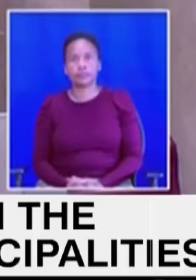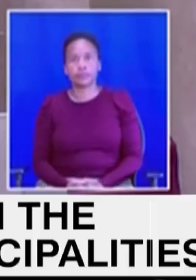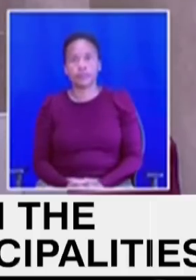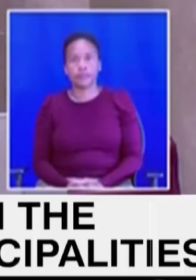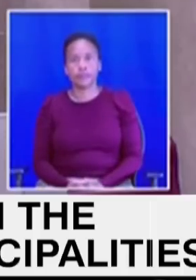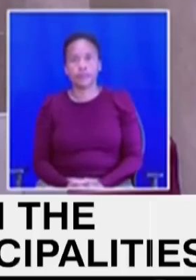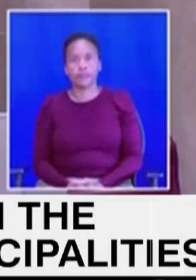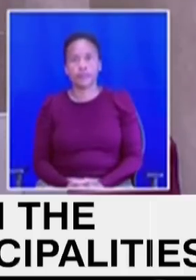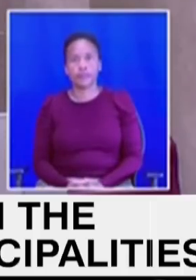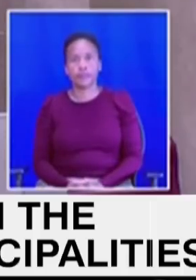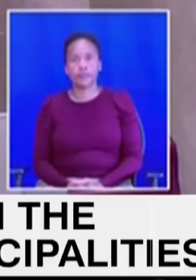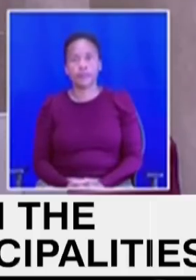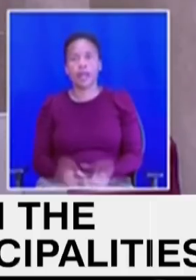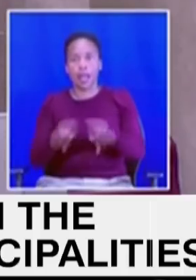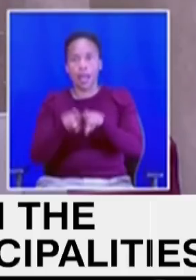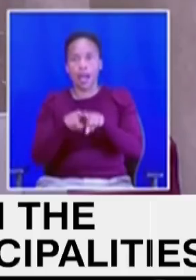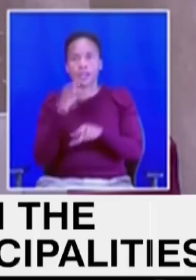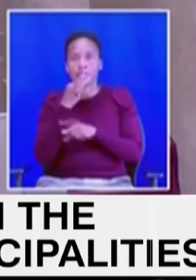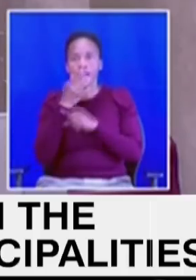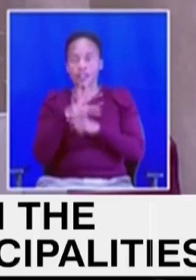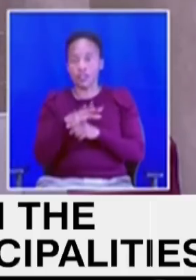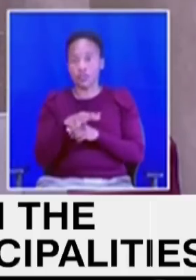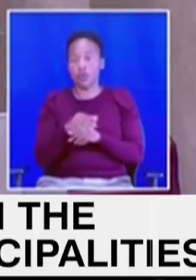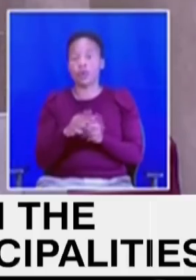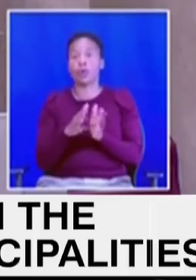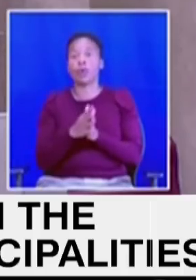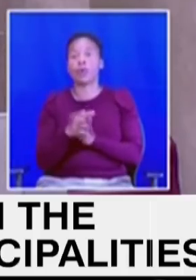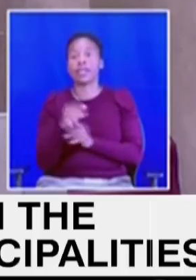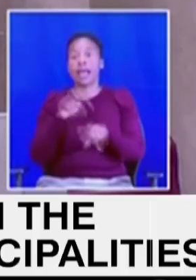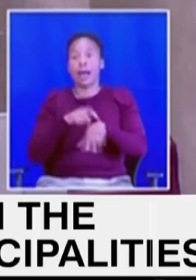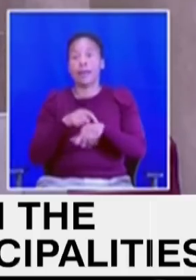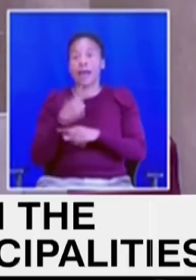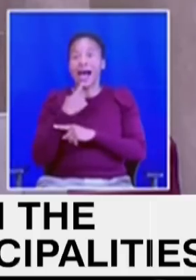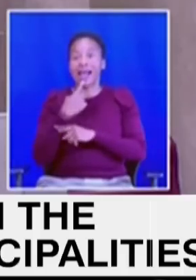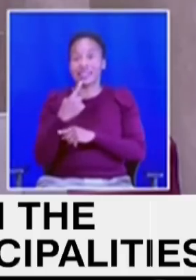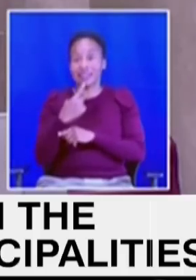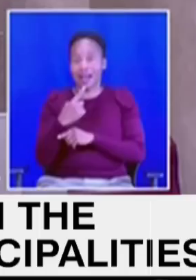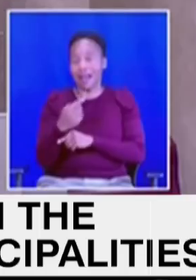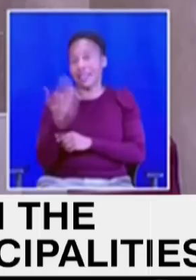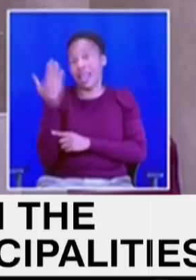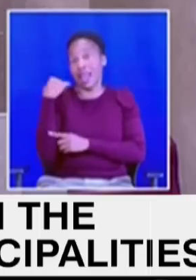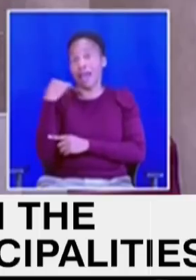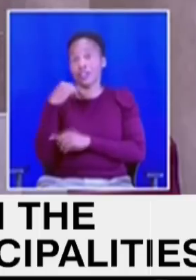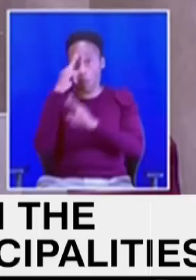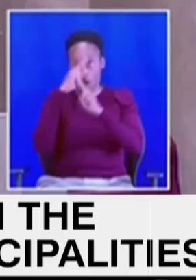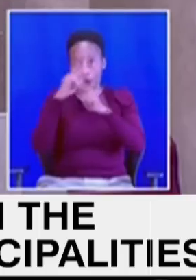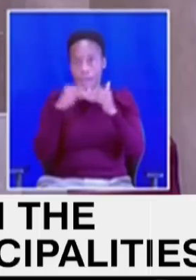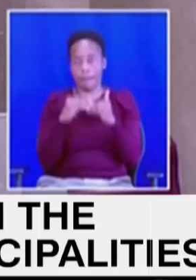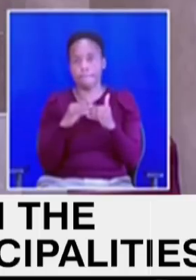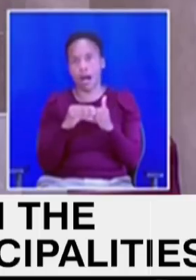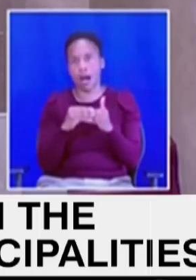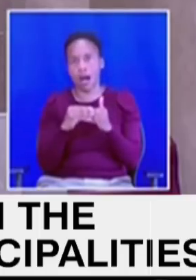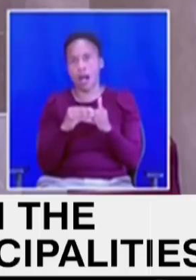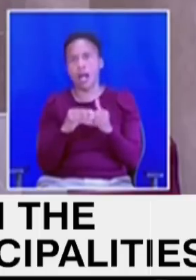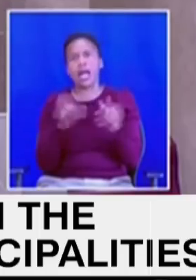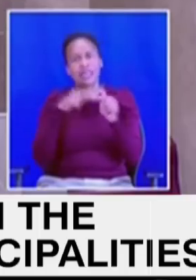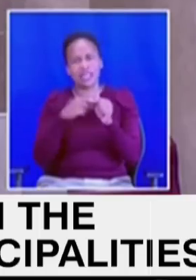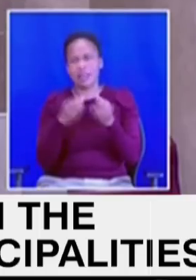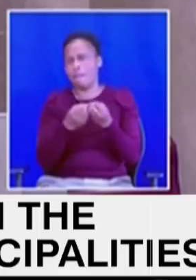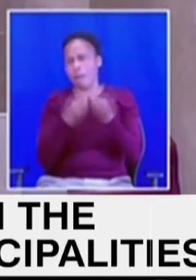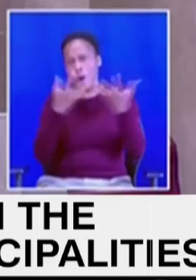the last, answering the last honourable member, that it's not so much lack of